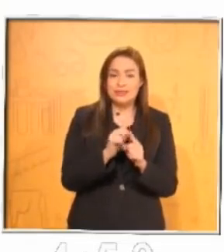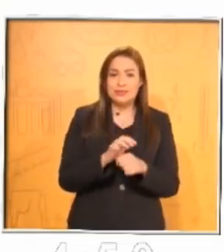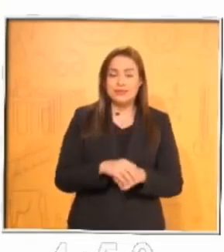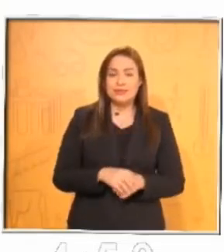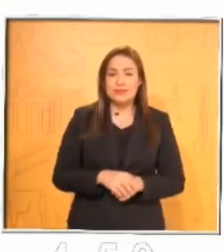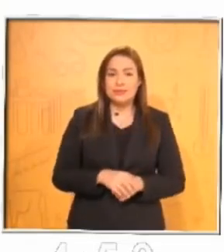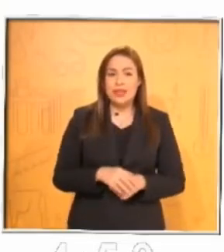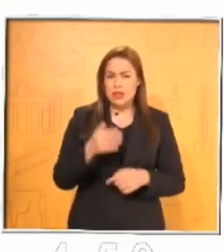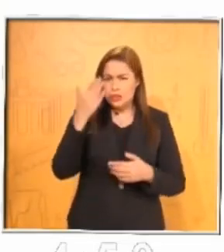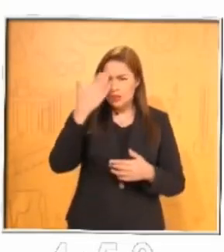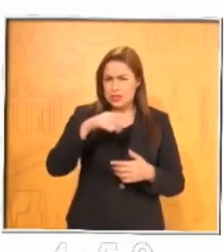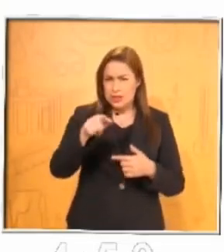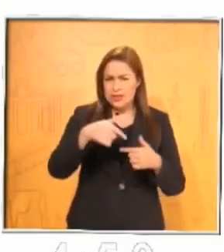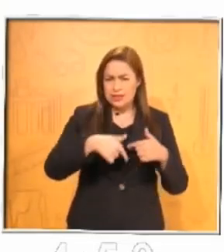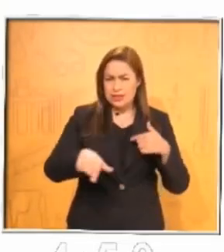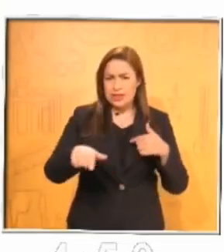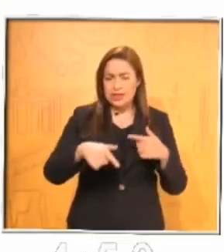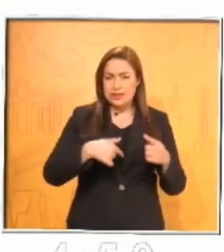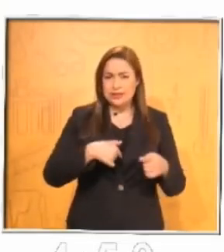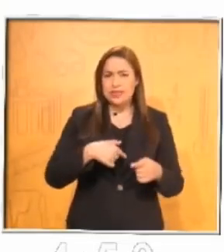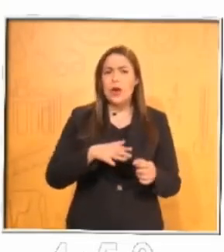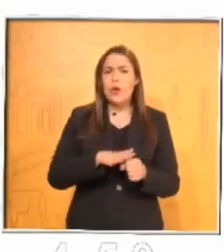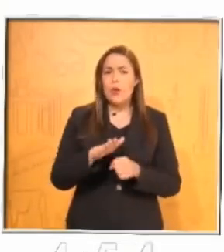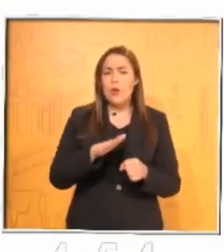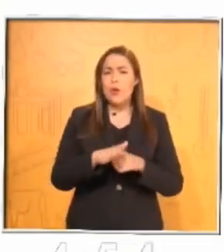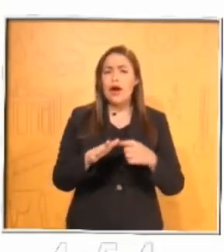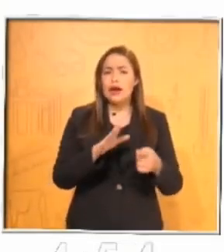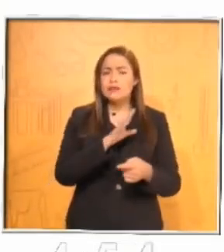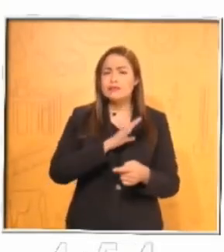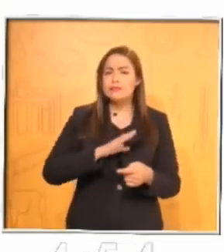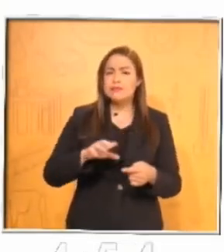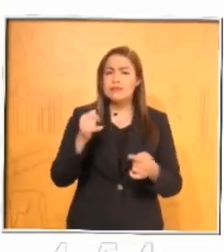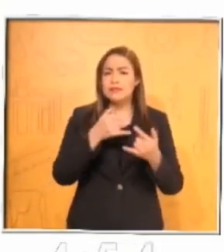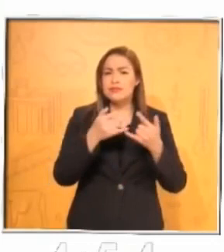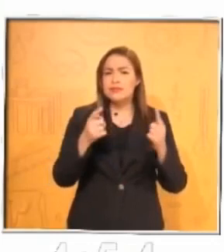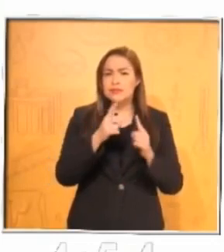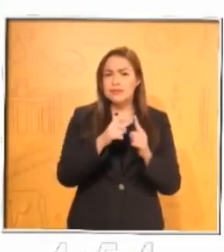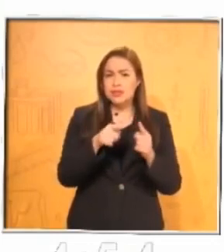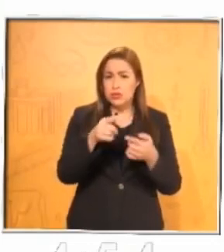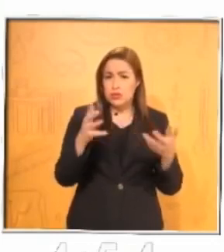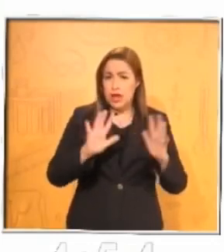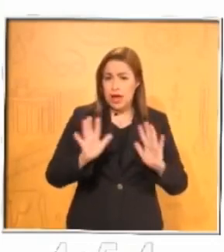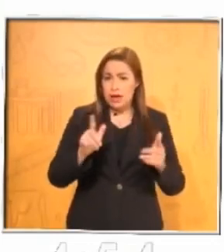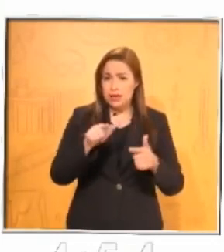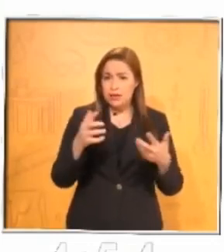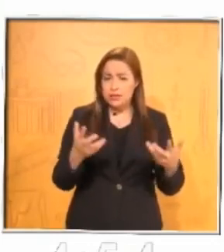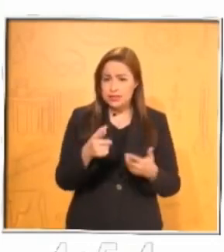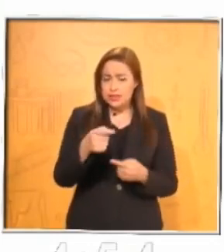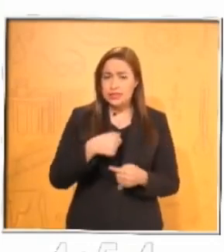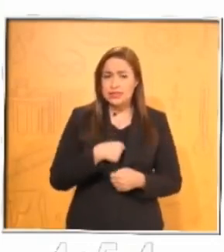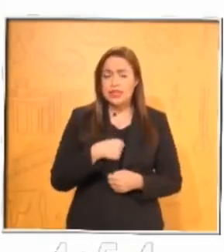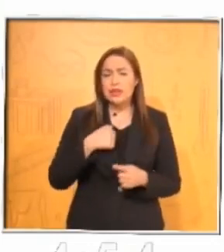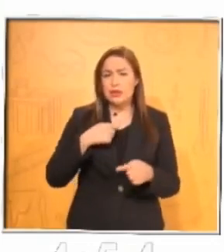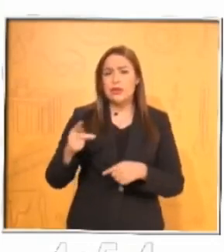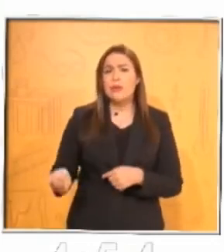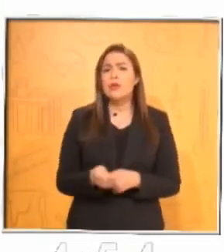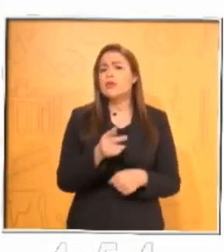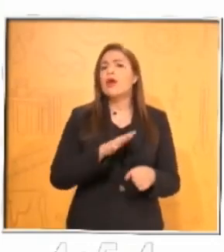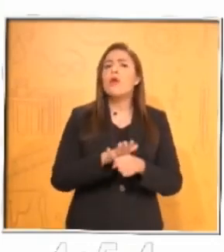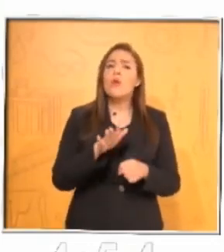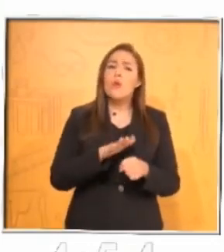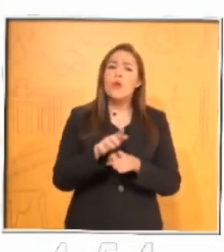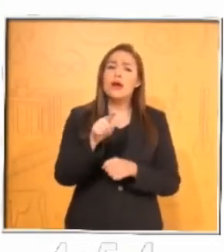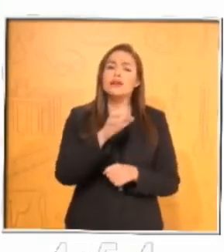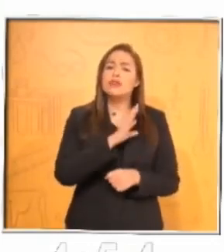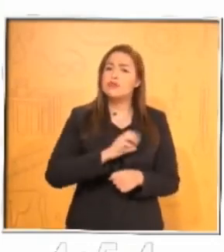the drawing of your favorite comic, your comic strip, or your favorite character? I asked you a little while